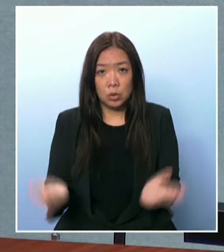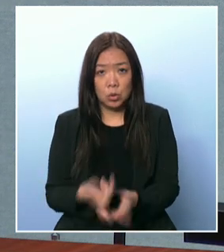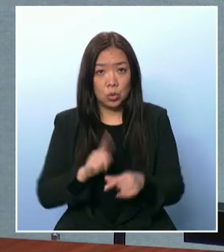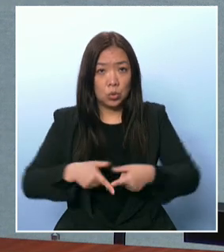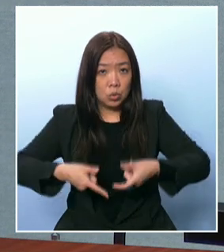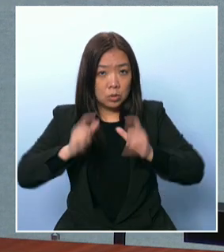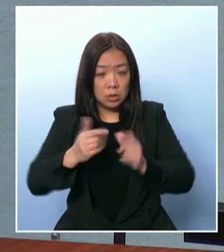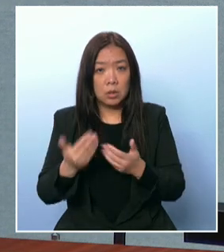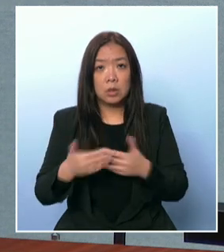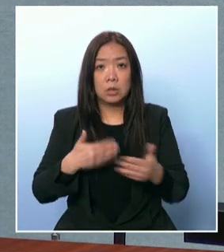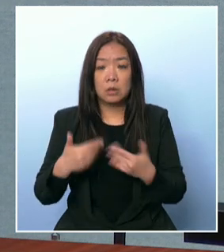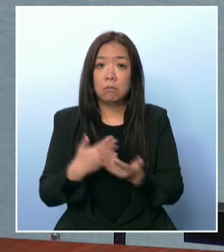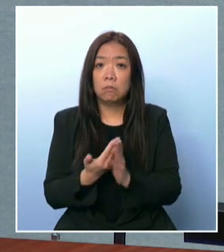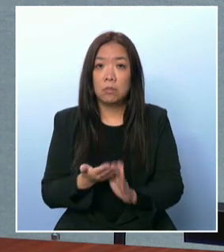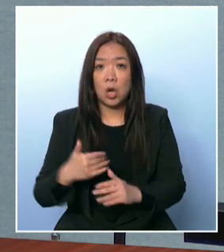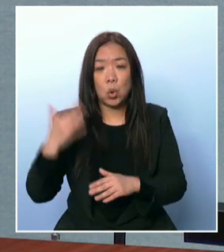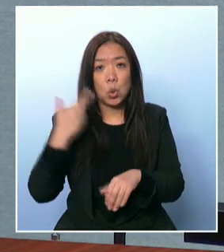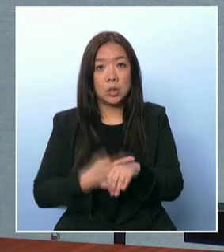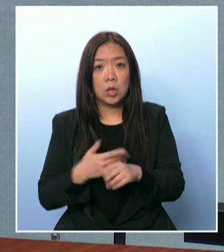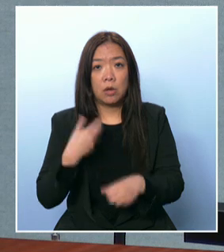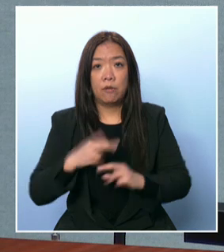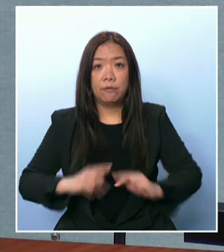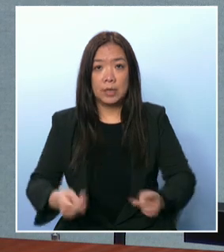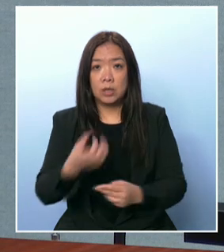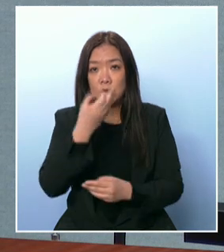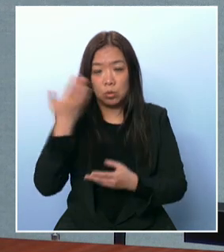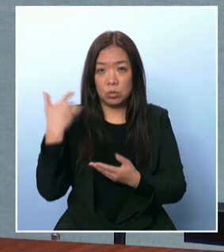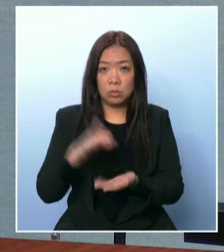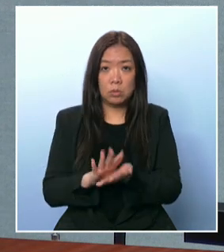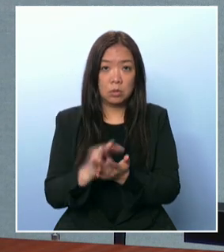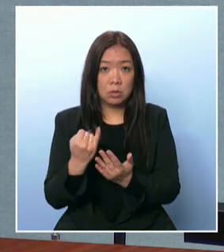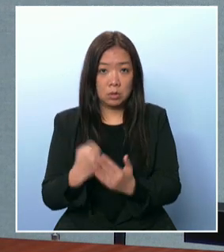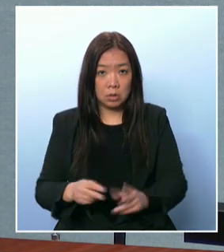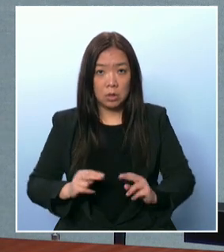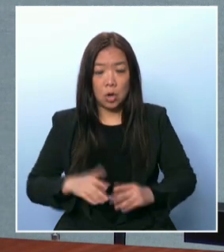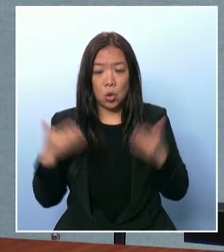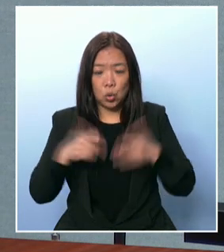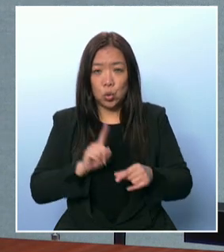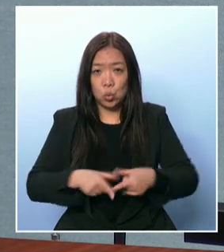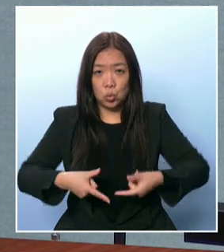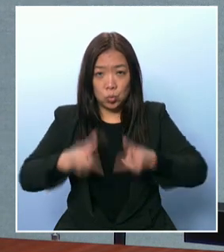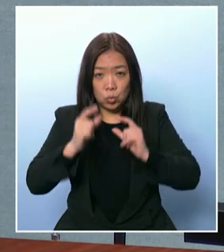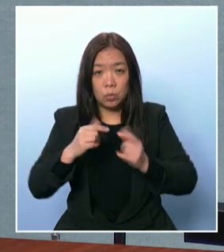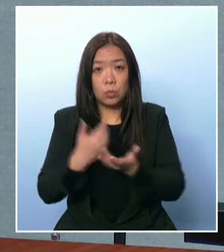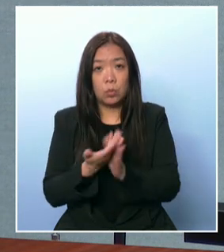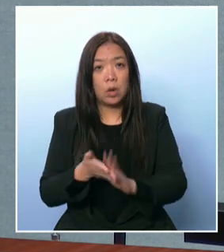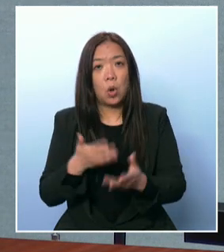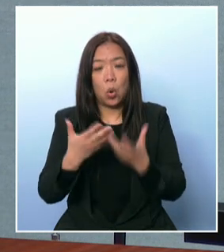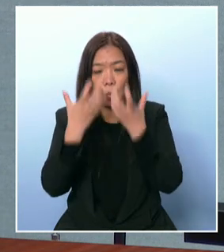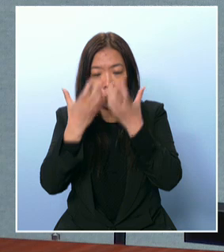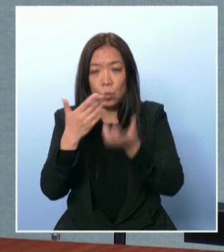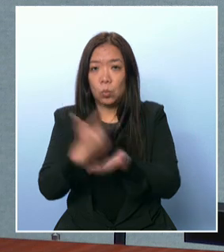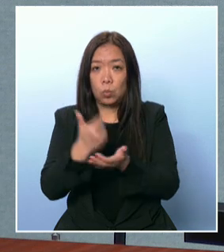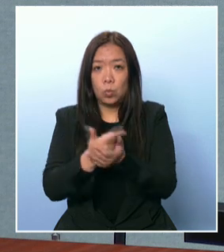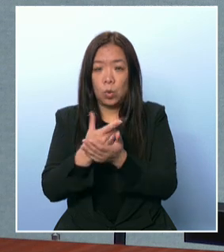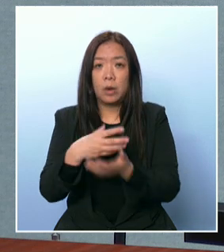on an inheritance mechanism for Chinese medicine and promote the internationalization of Chinese medicine. We need to attach